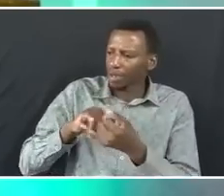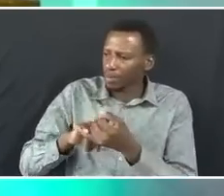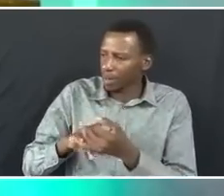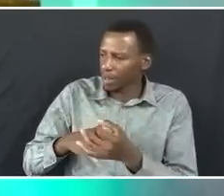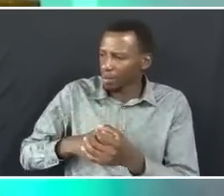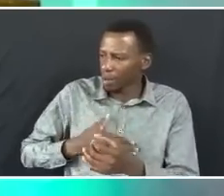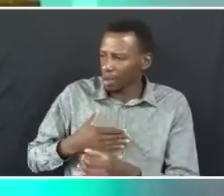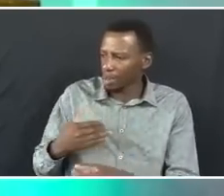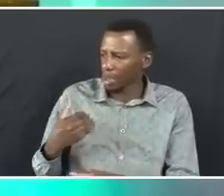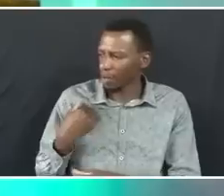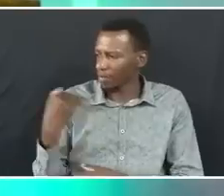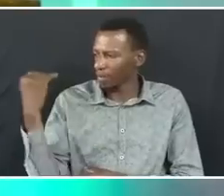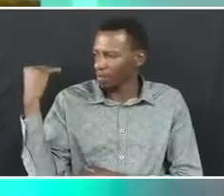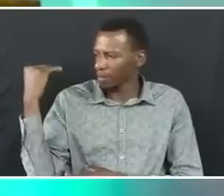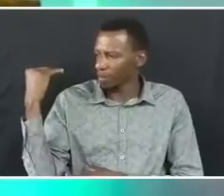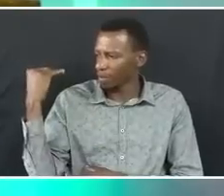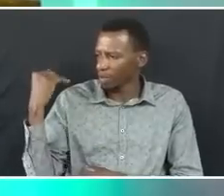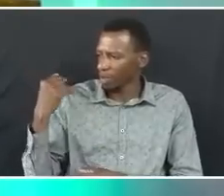man.